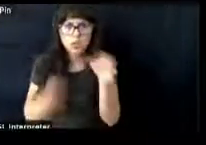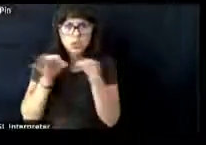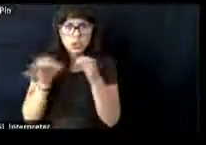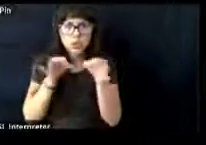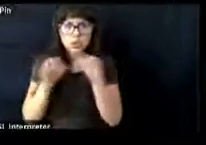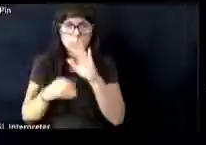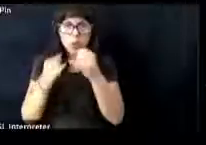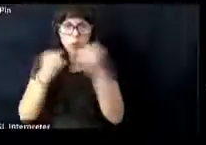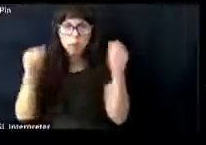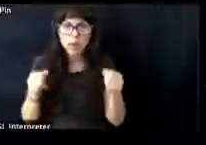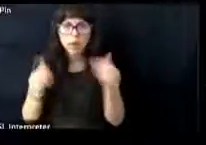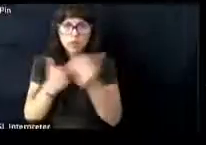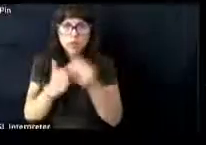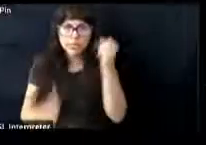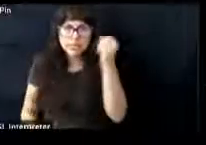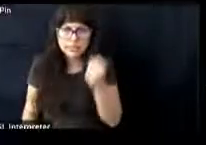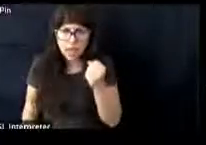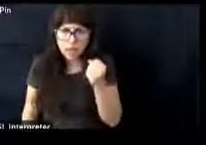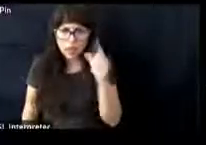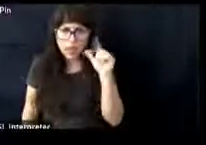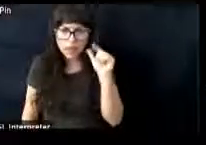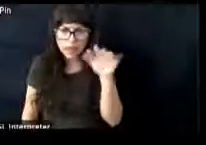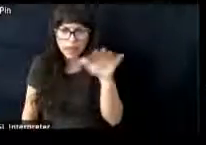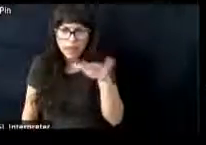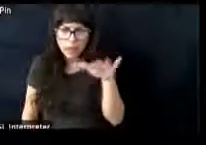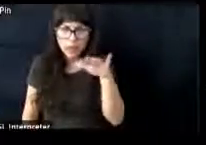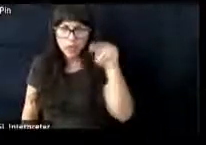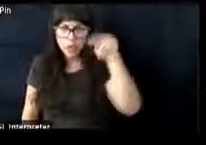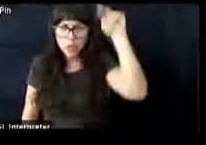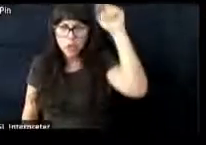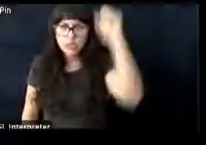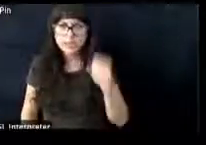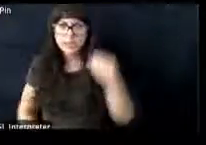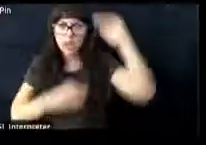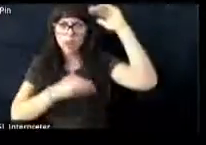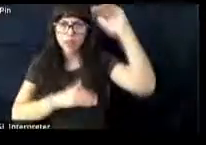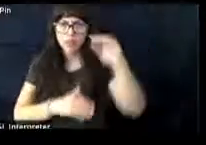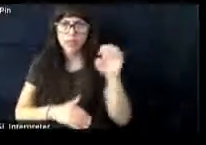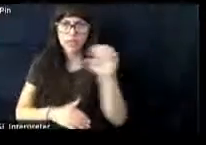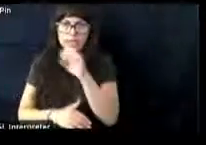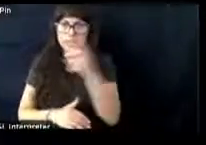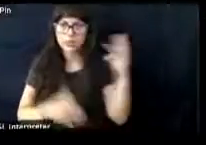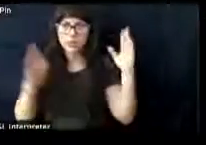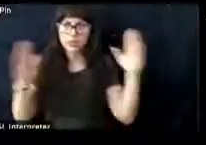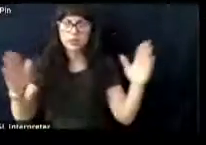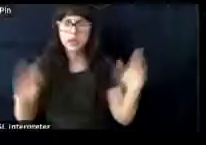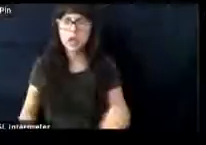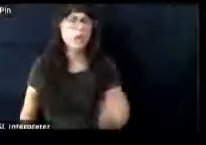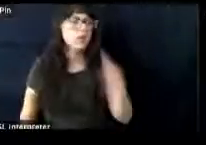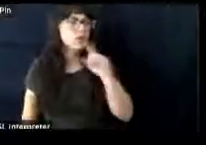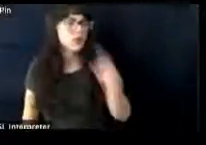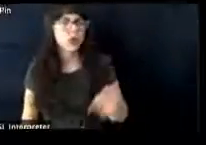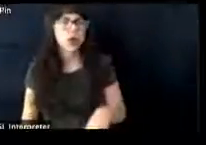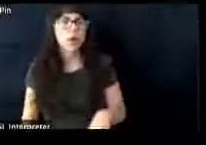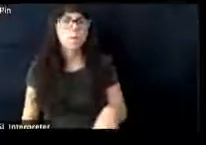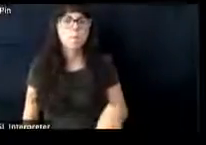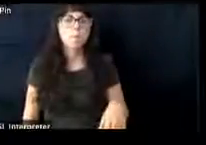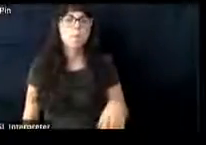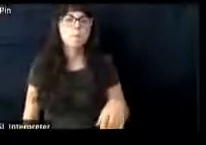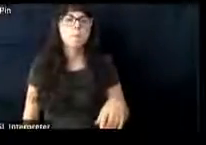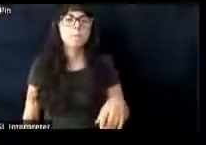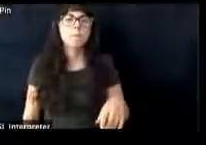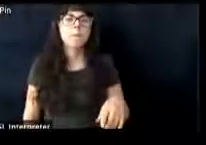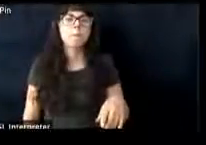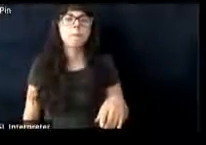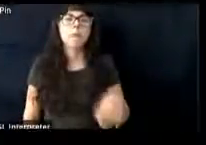your boundaries of South LA from the north, south, east, and west? Sure. So going